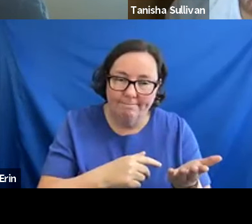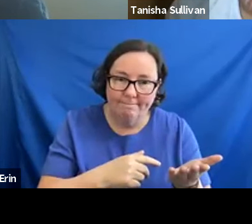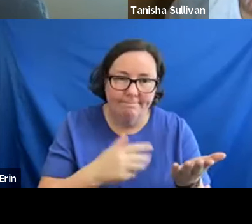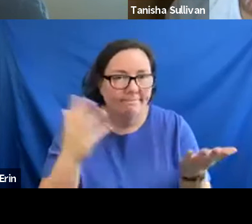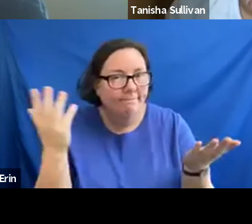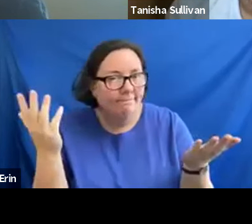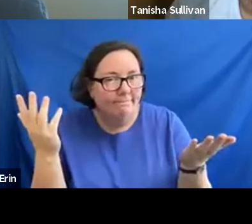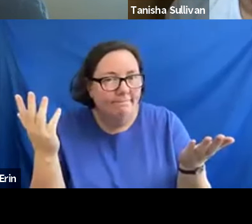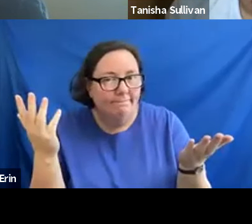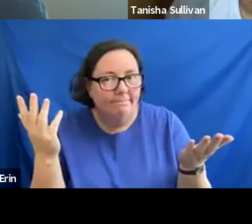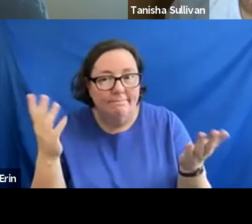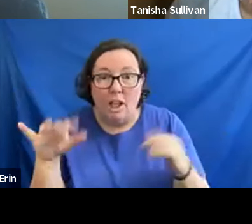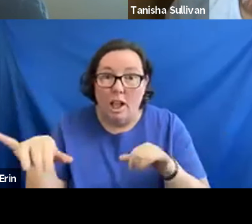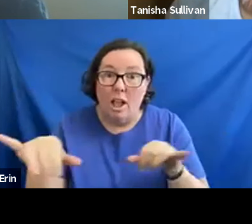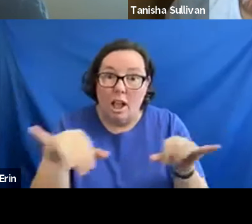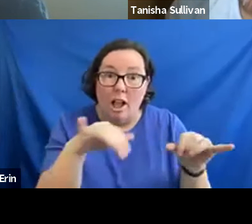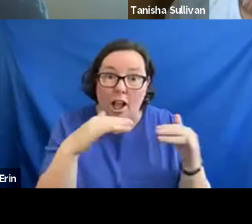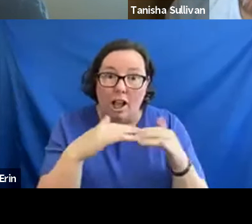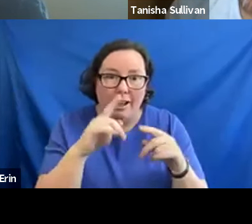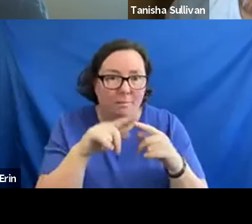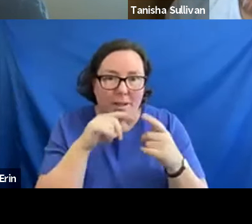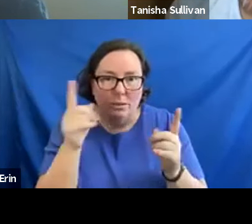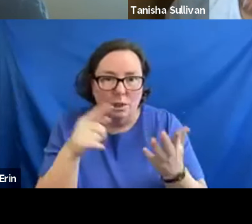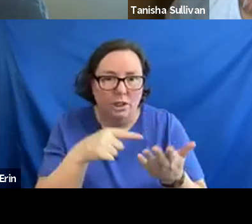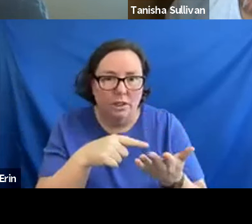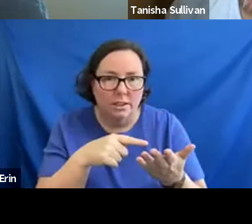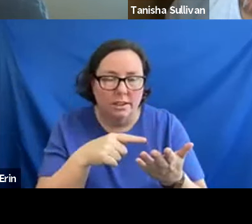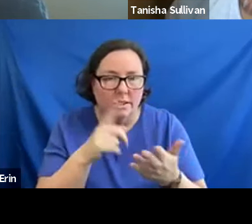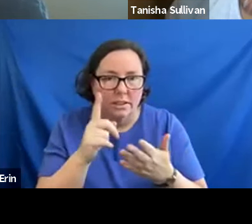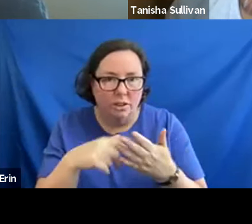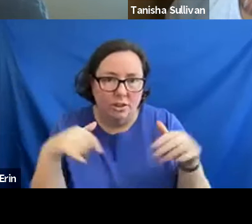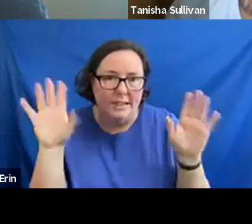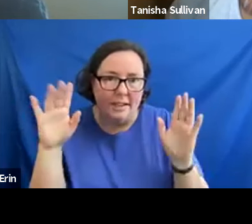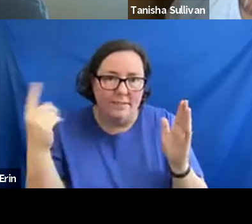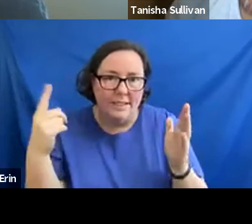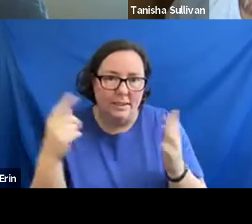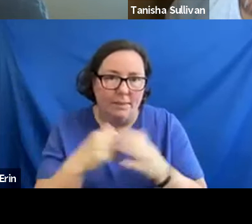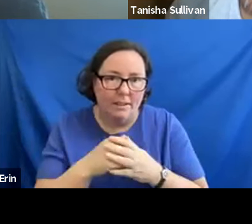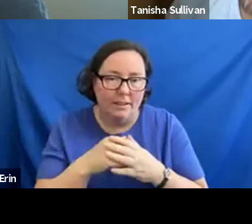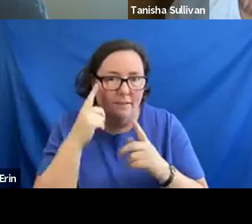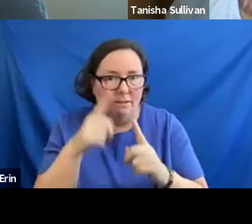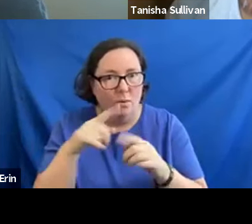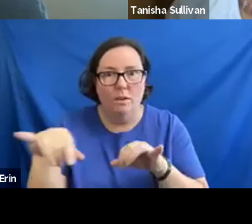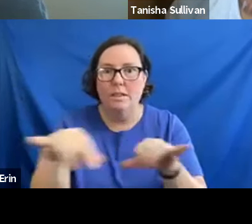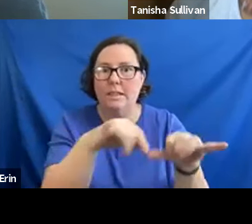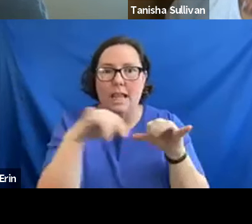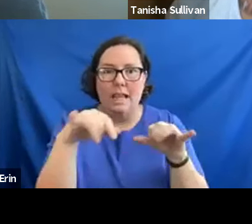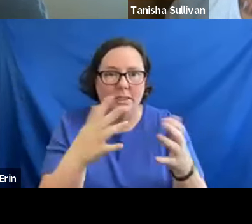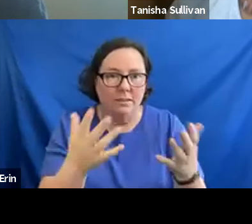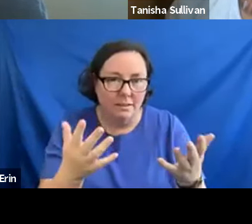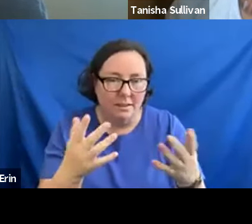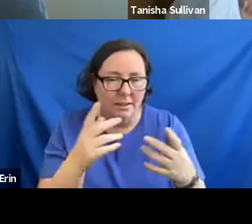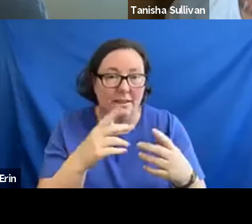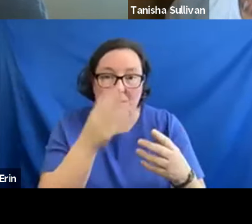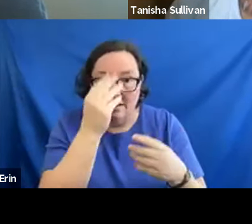you're really, to get sameness, you're making a sacrifice. So I want to characterize it for you as a